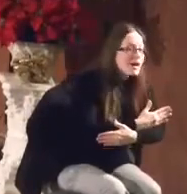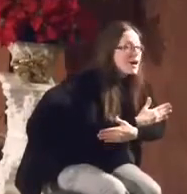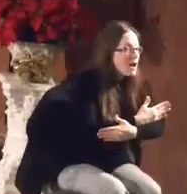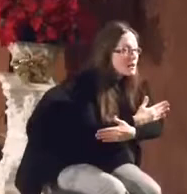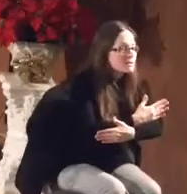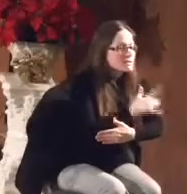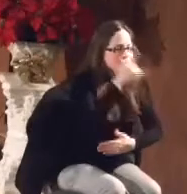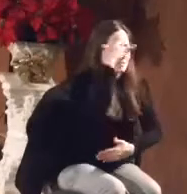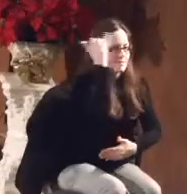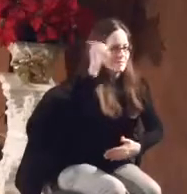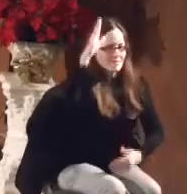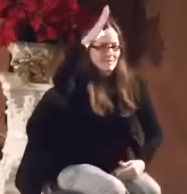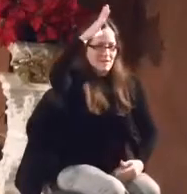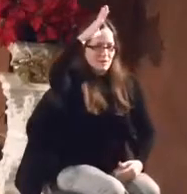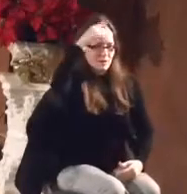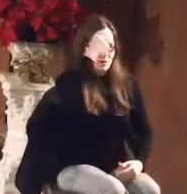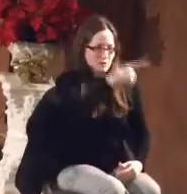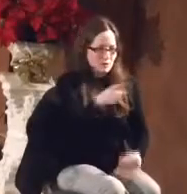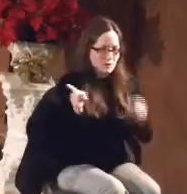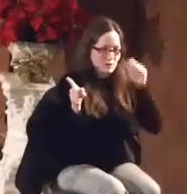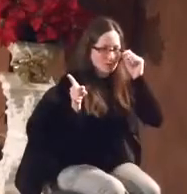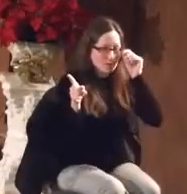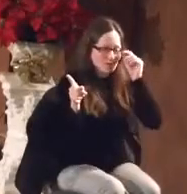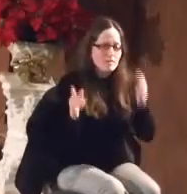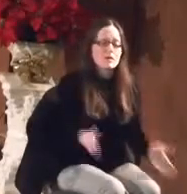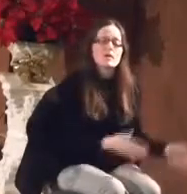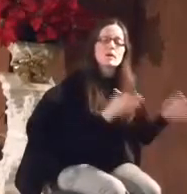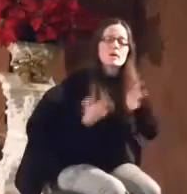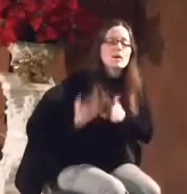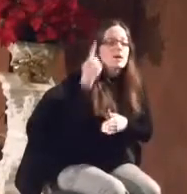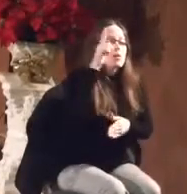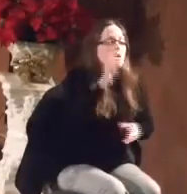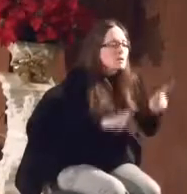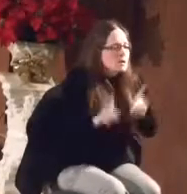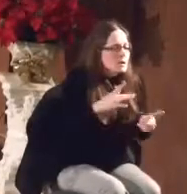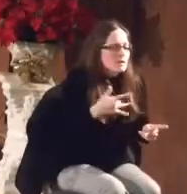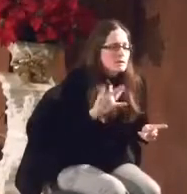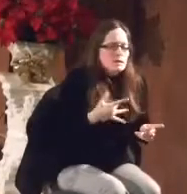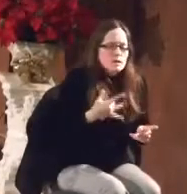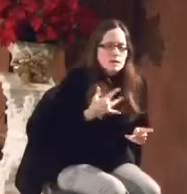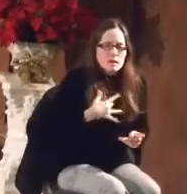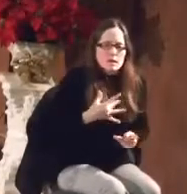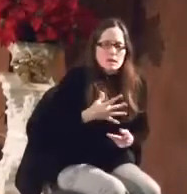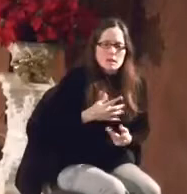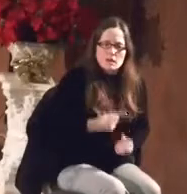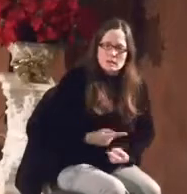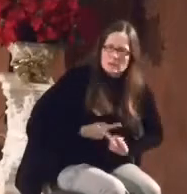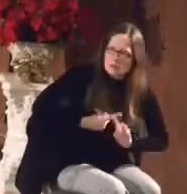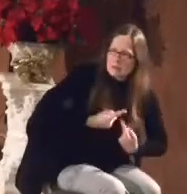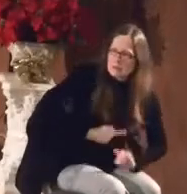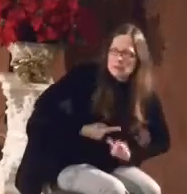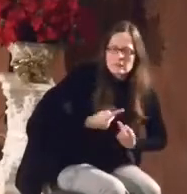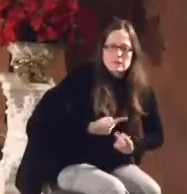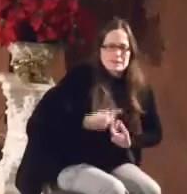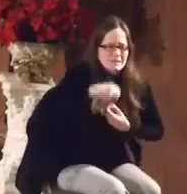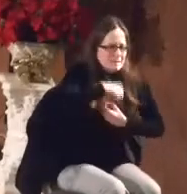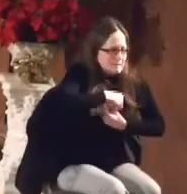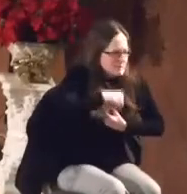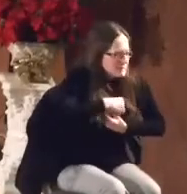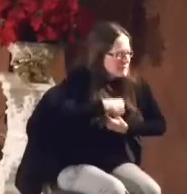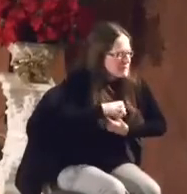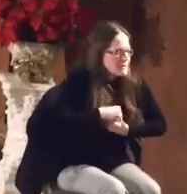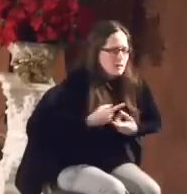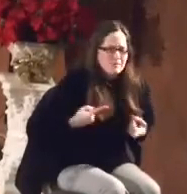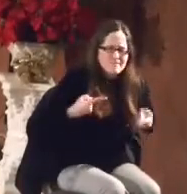feel angst or restlessness, who are facing inner turmoil or experiencing some conflict,